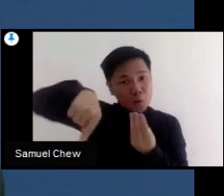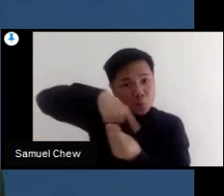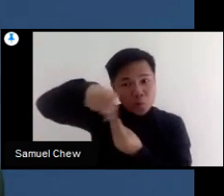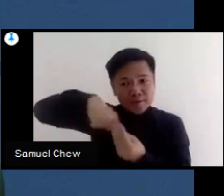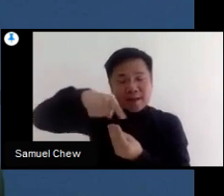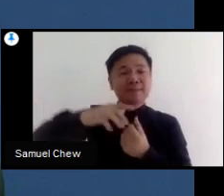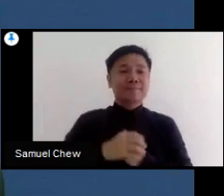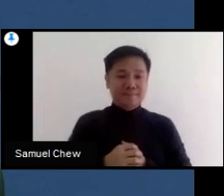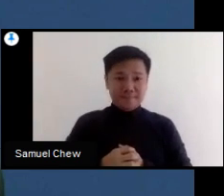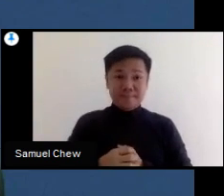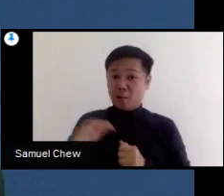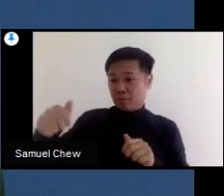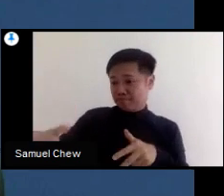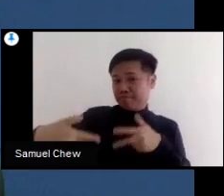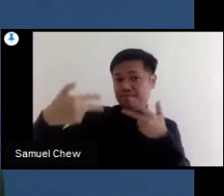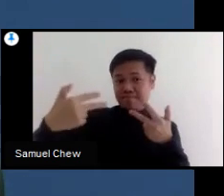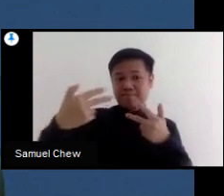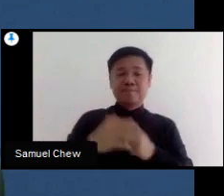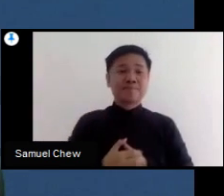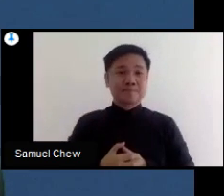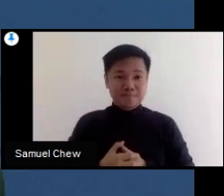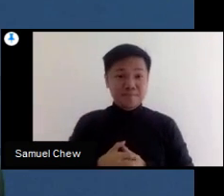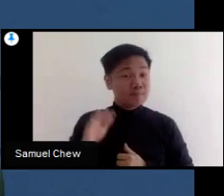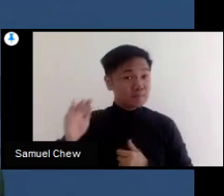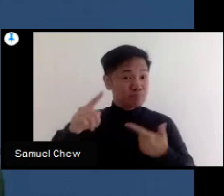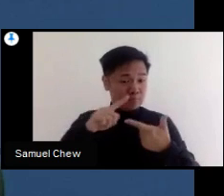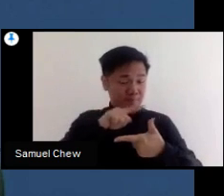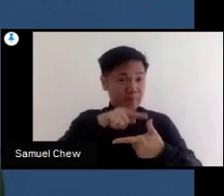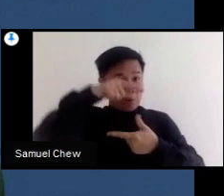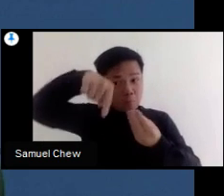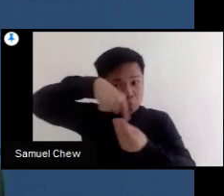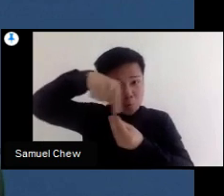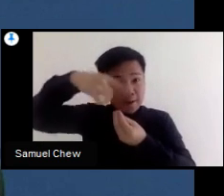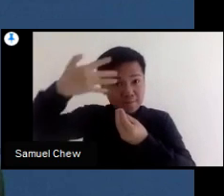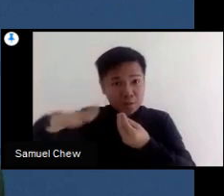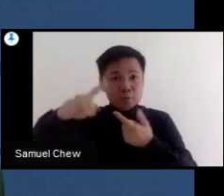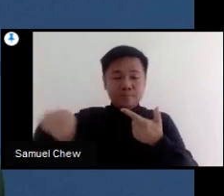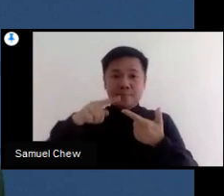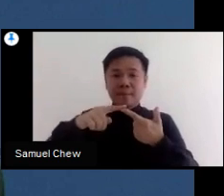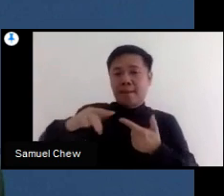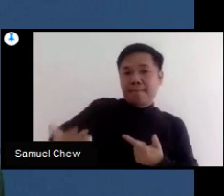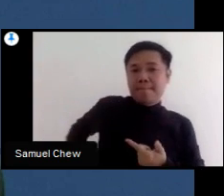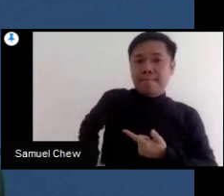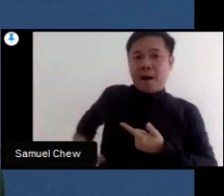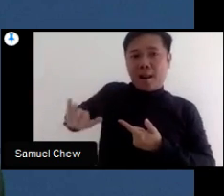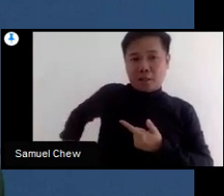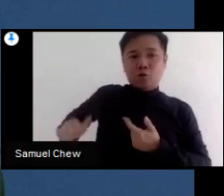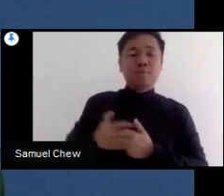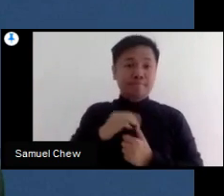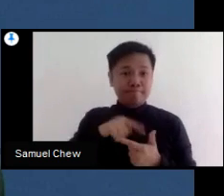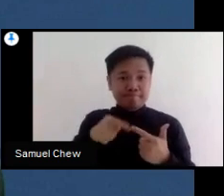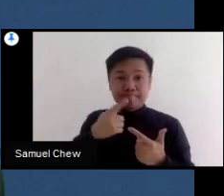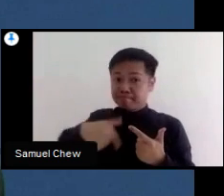the Kudo platform, to be followed by the distinguished delegation of Bangladesh, once again on the